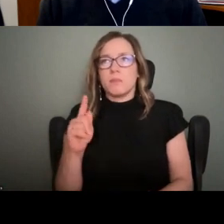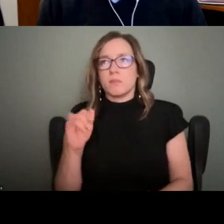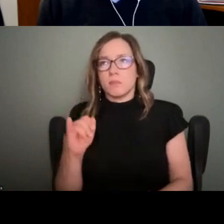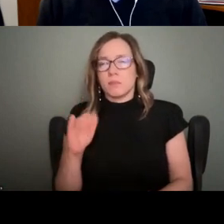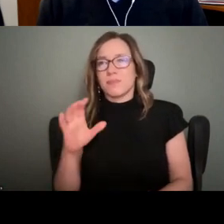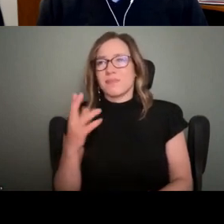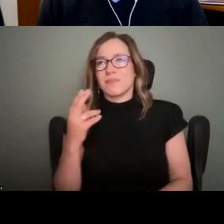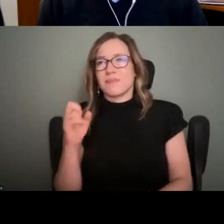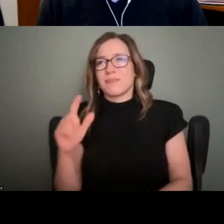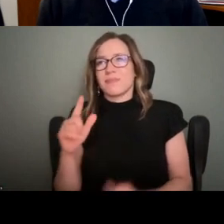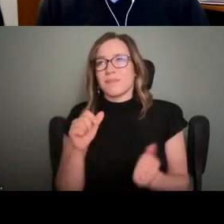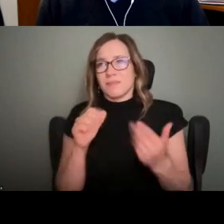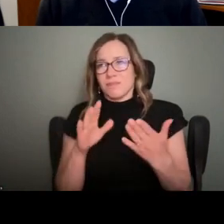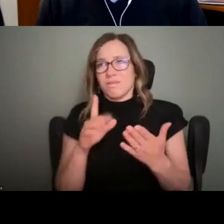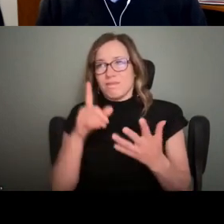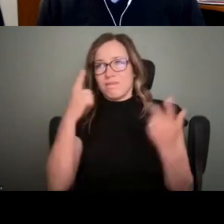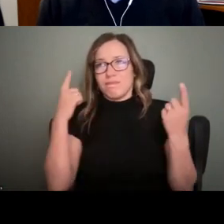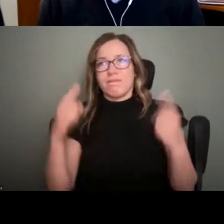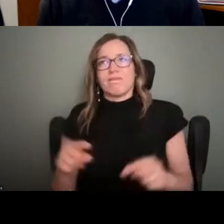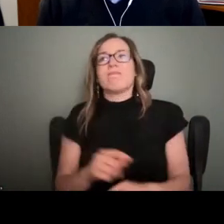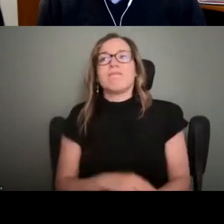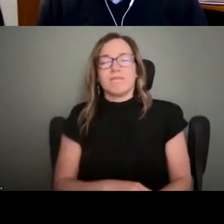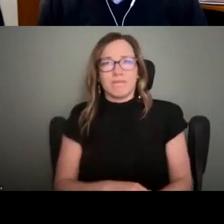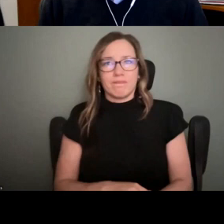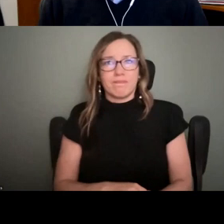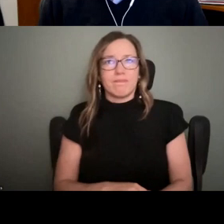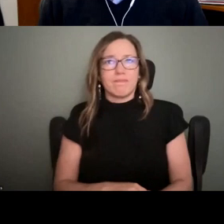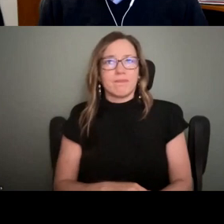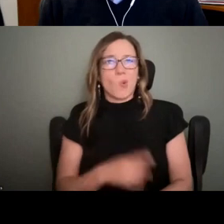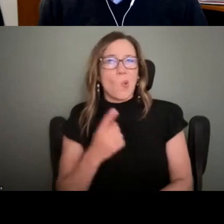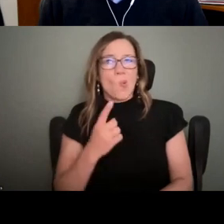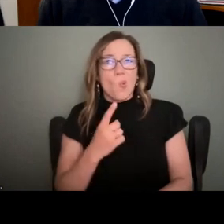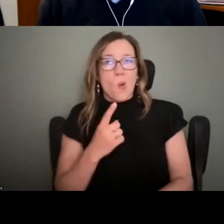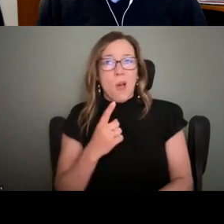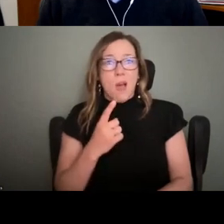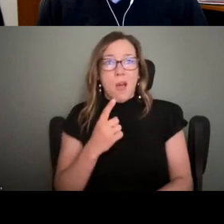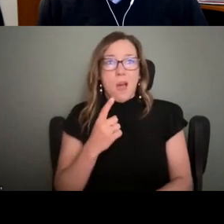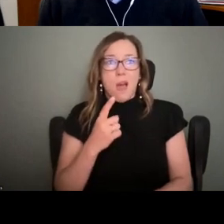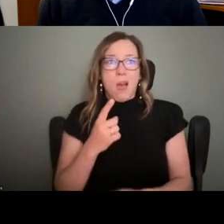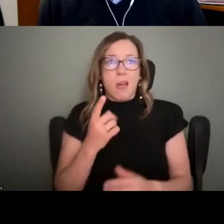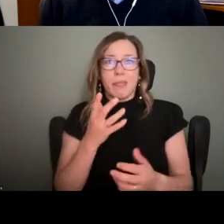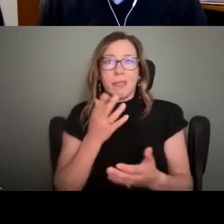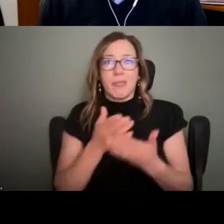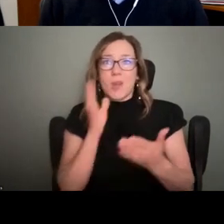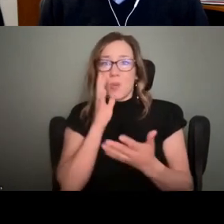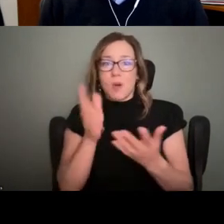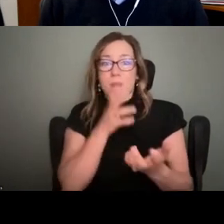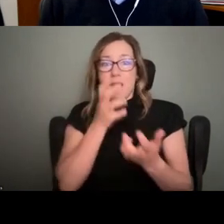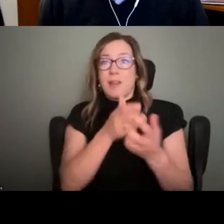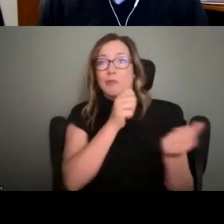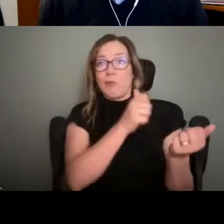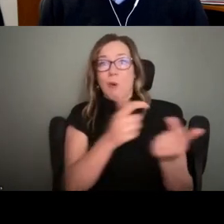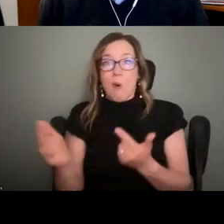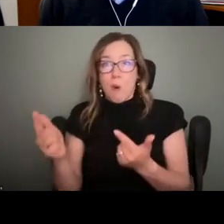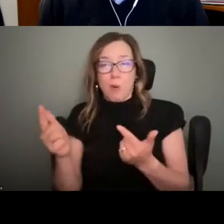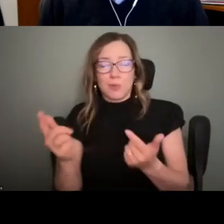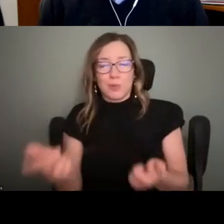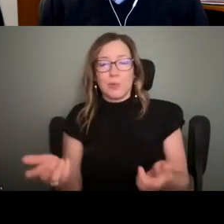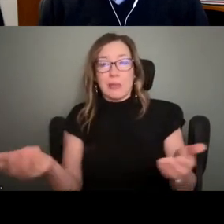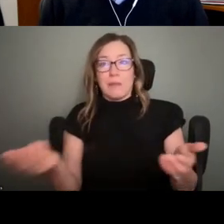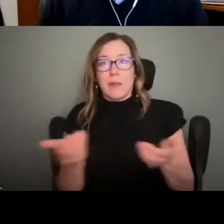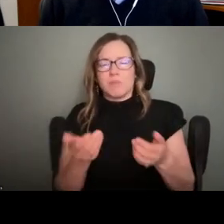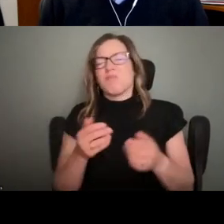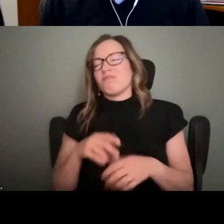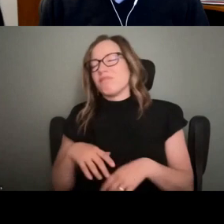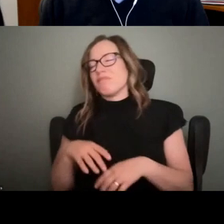Multi-channel approach. Again, I completely agree. One size does definitely not fit all, and trying to find ways to invite people personally.